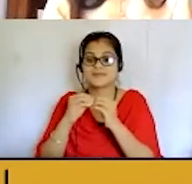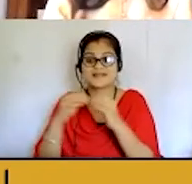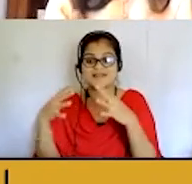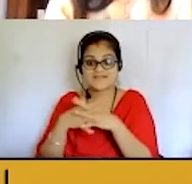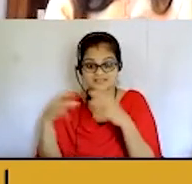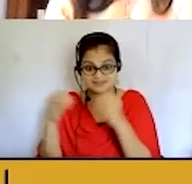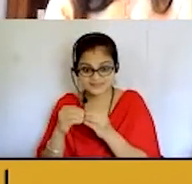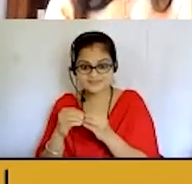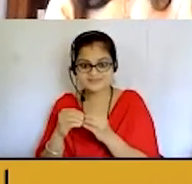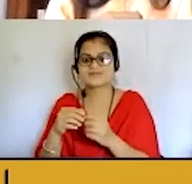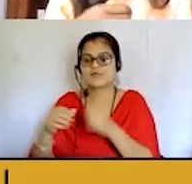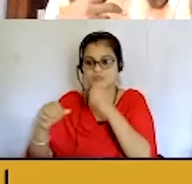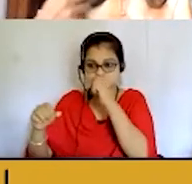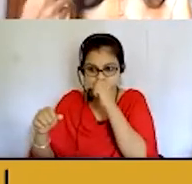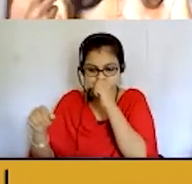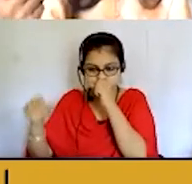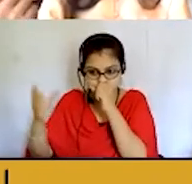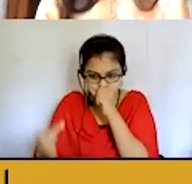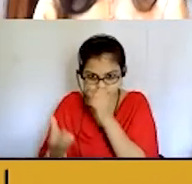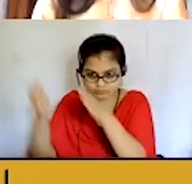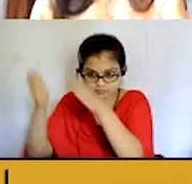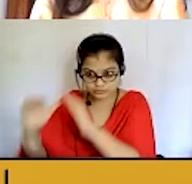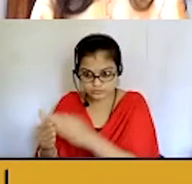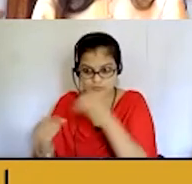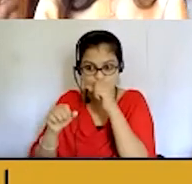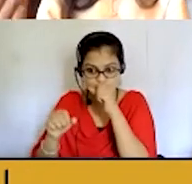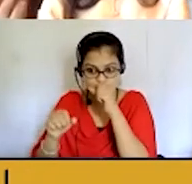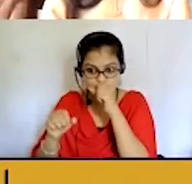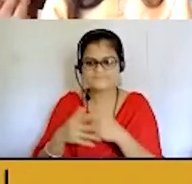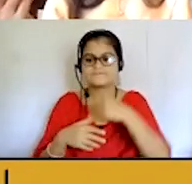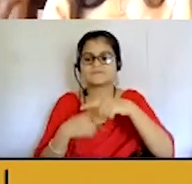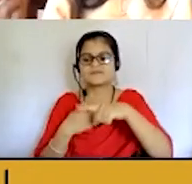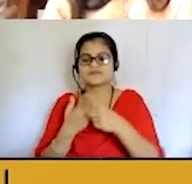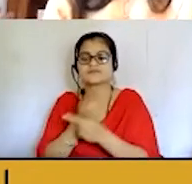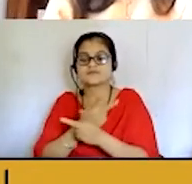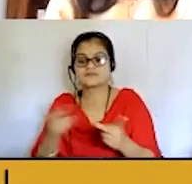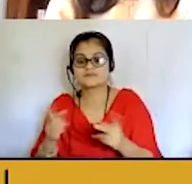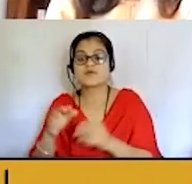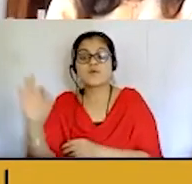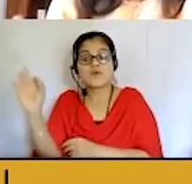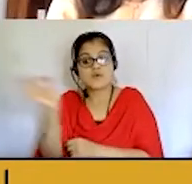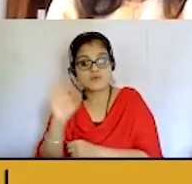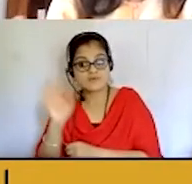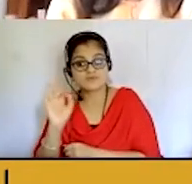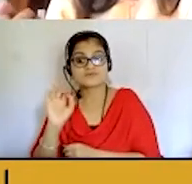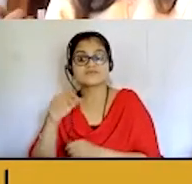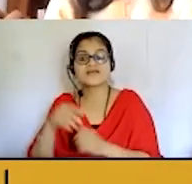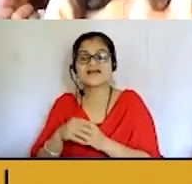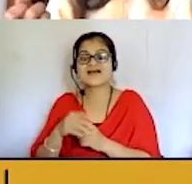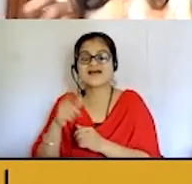women smoking hookahs, Nawabs driving horse carriages, and even European officers of the East India